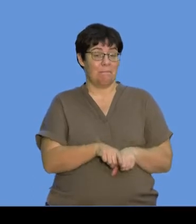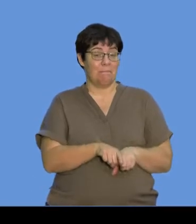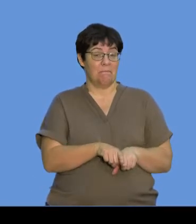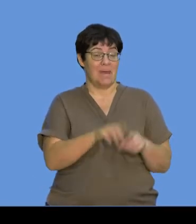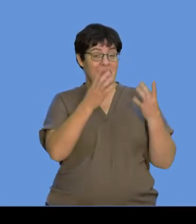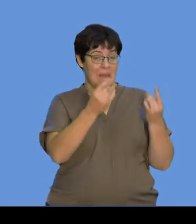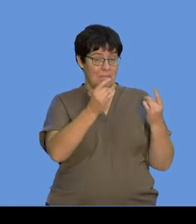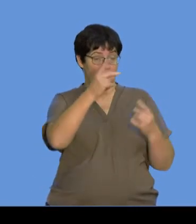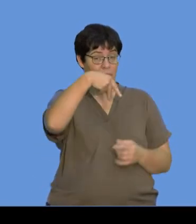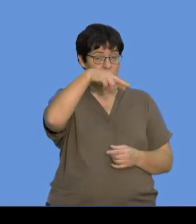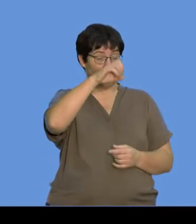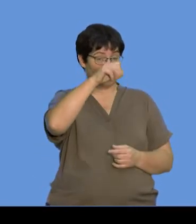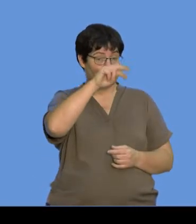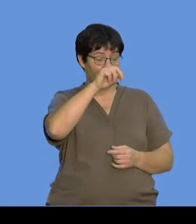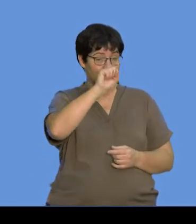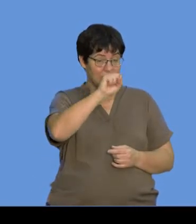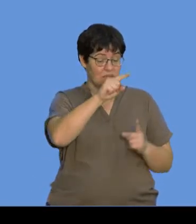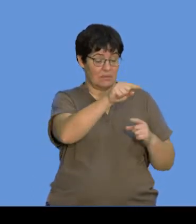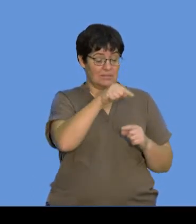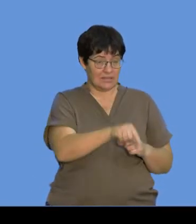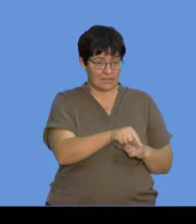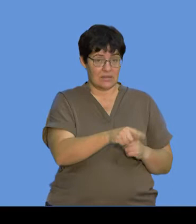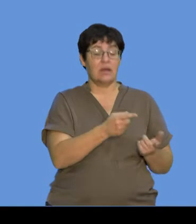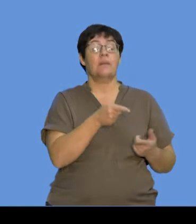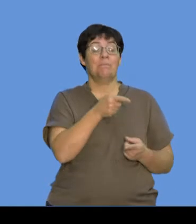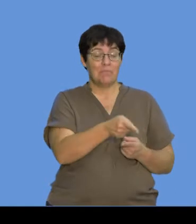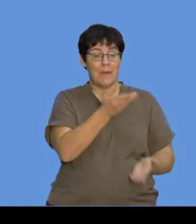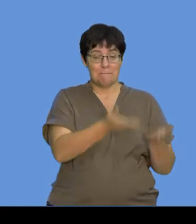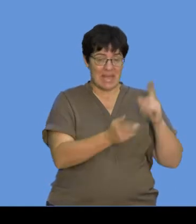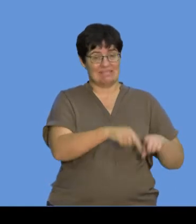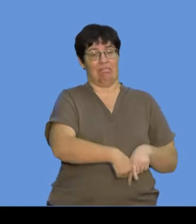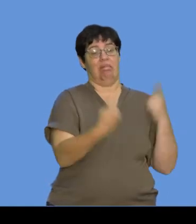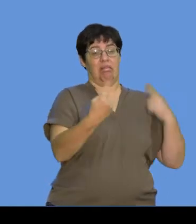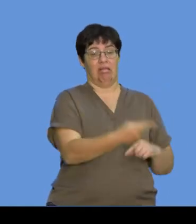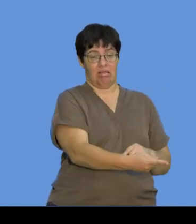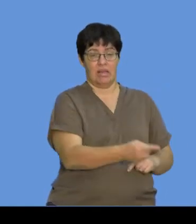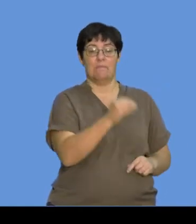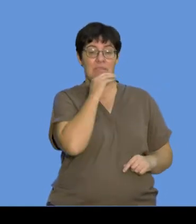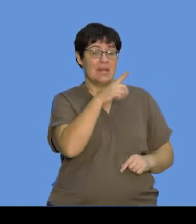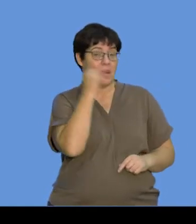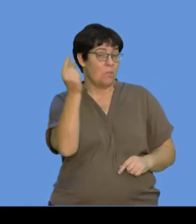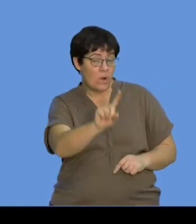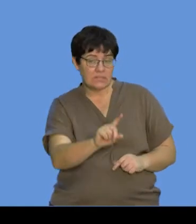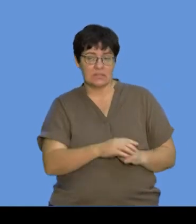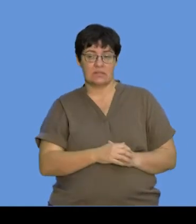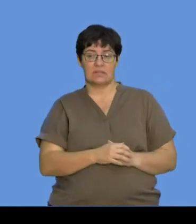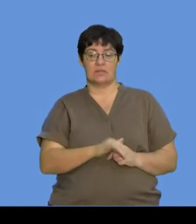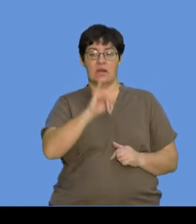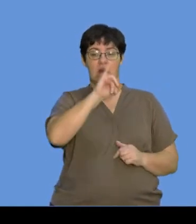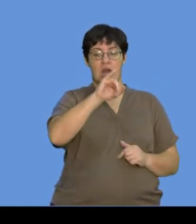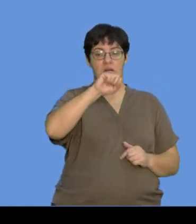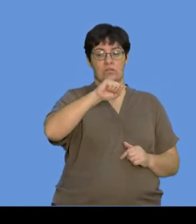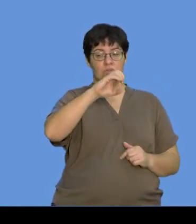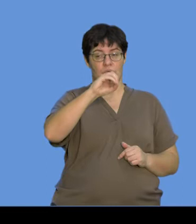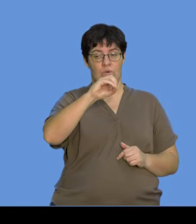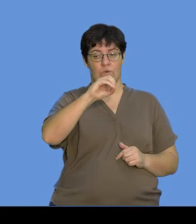of protons but different masses, we call them isotopes. Okay, we call